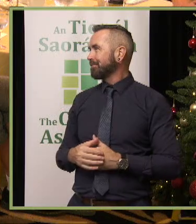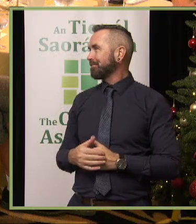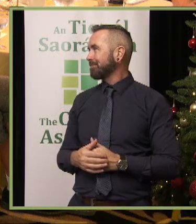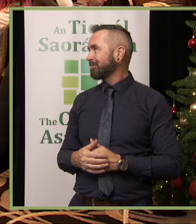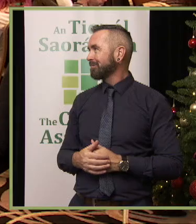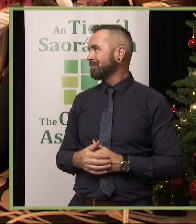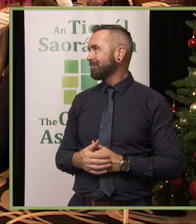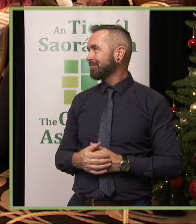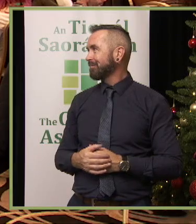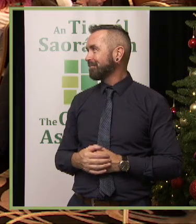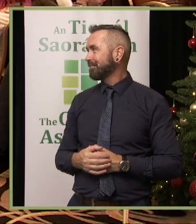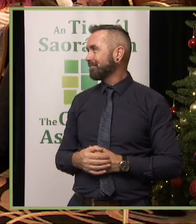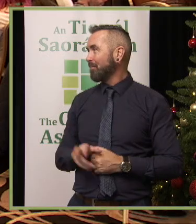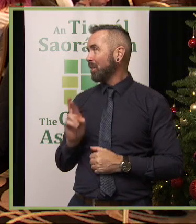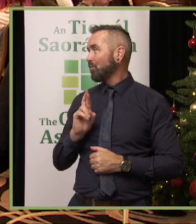had her hand up over here.